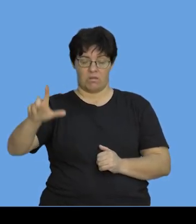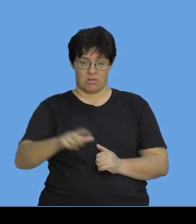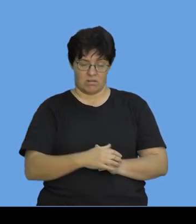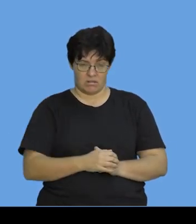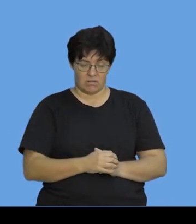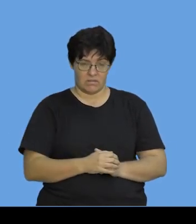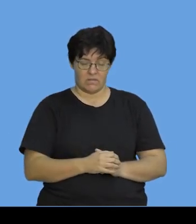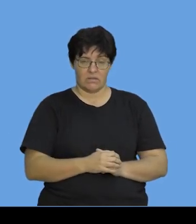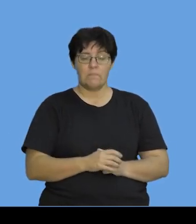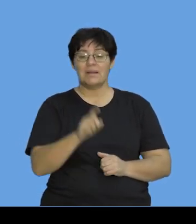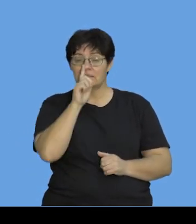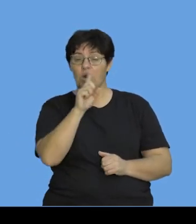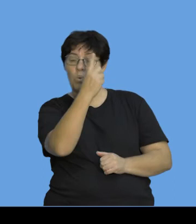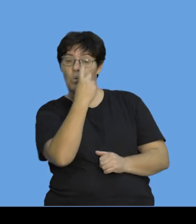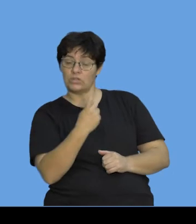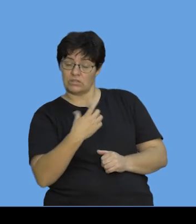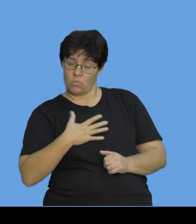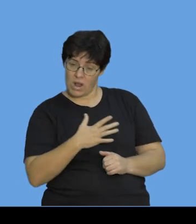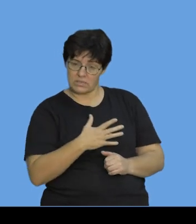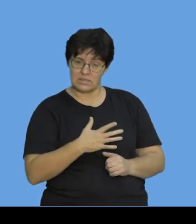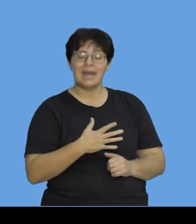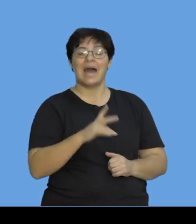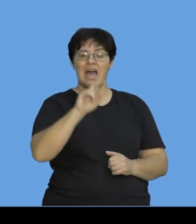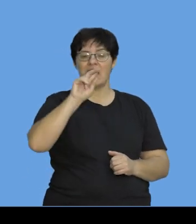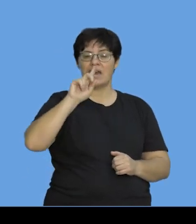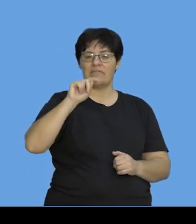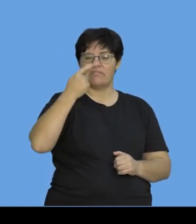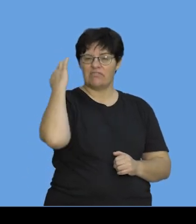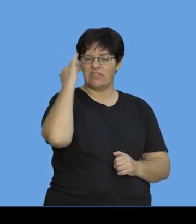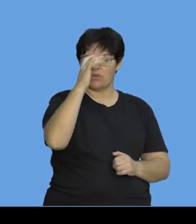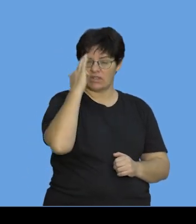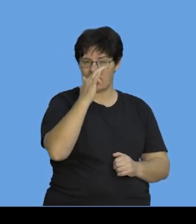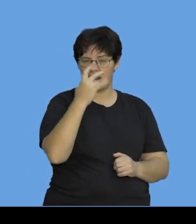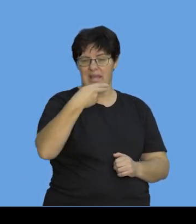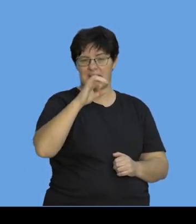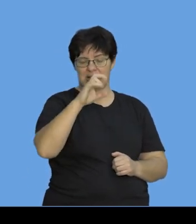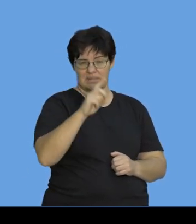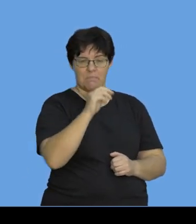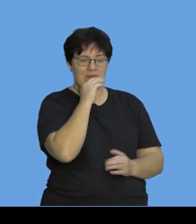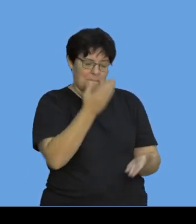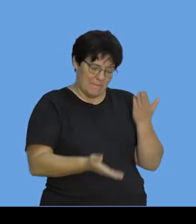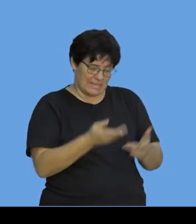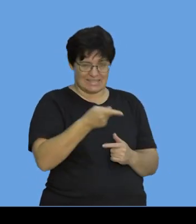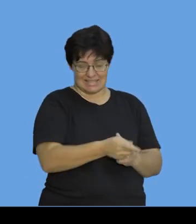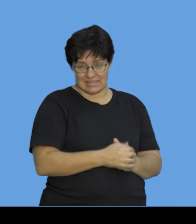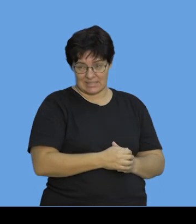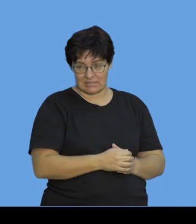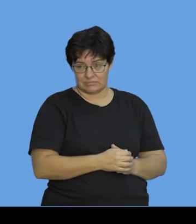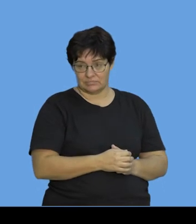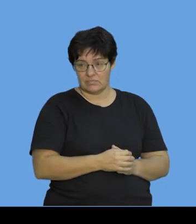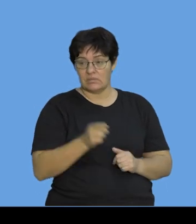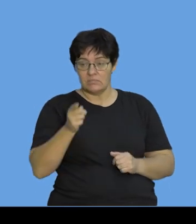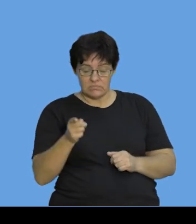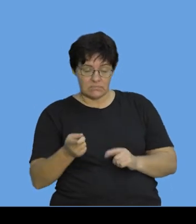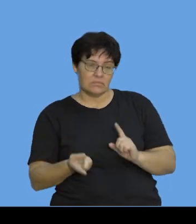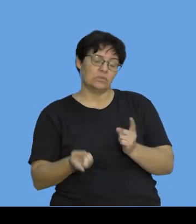determine the theoretical yield. It should be actually the mass, okay, in grams. So we need to change those moles back